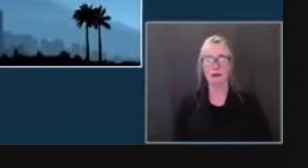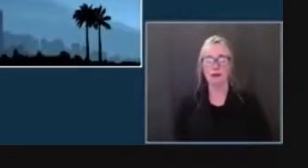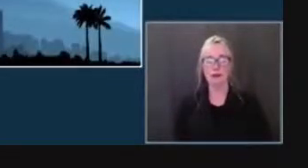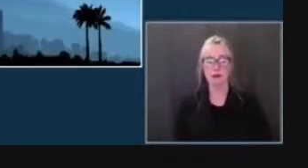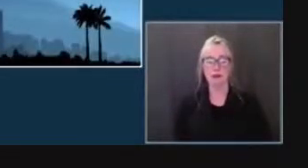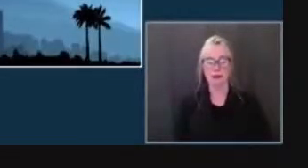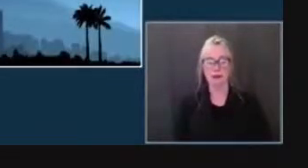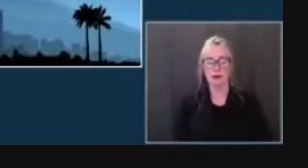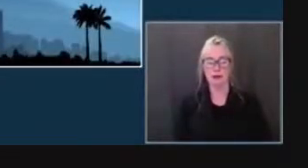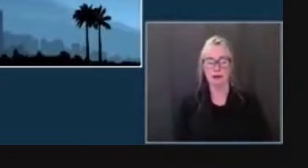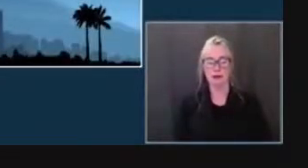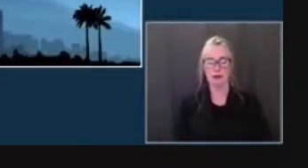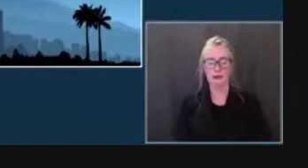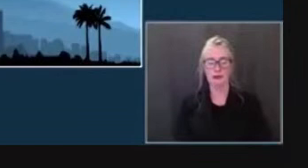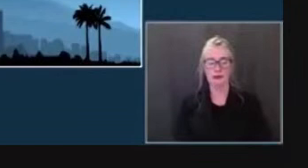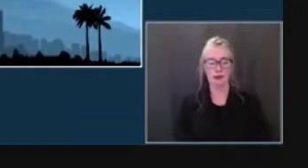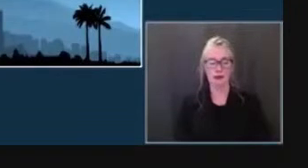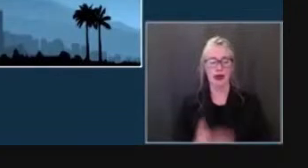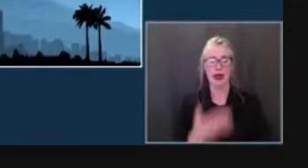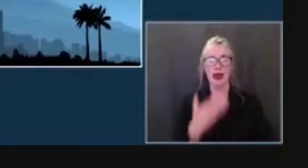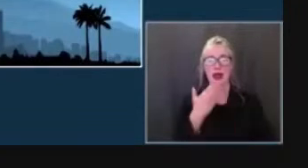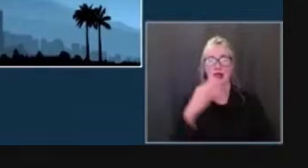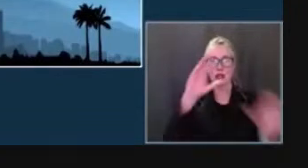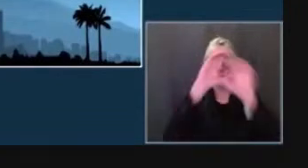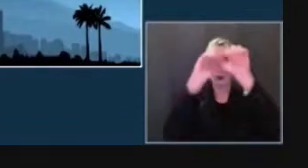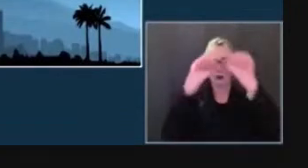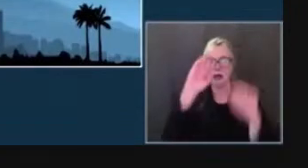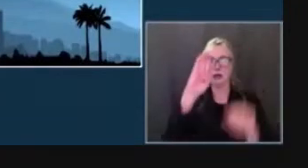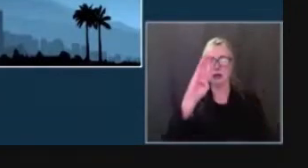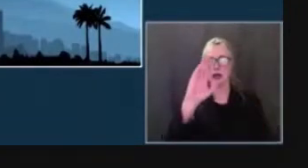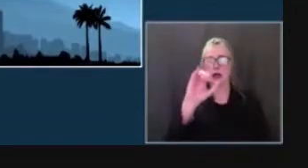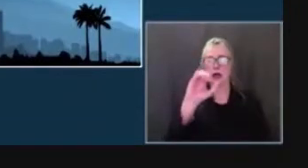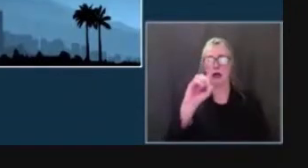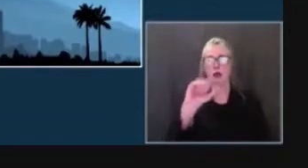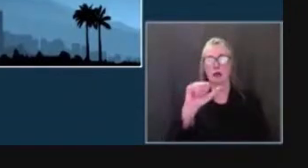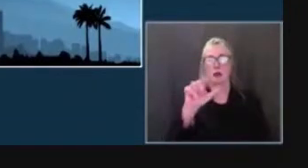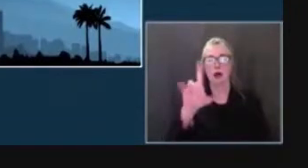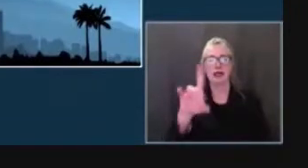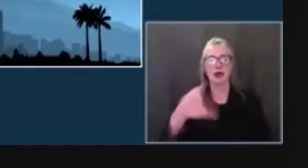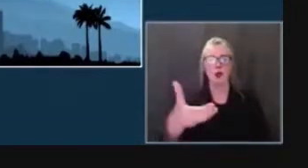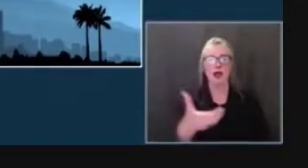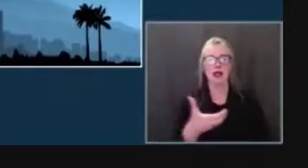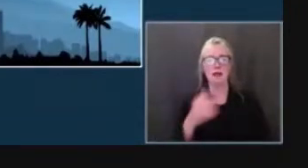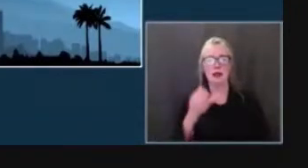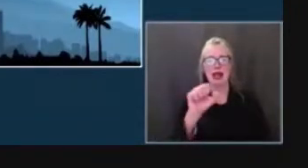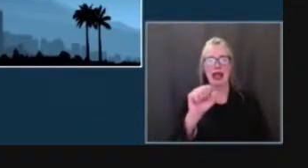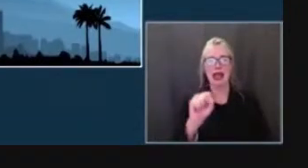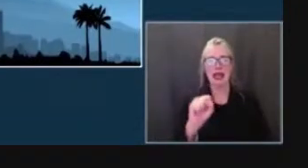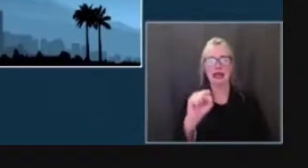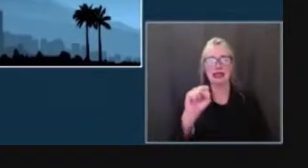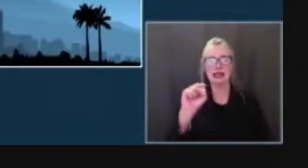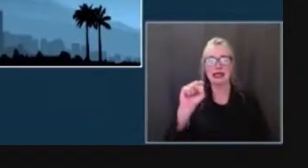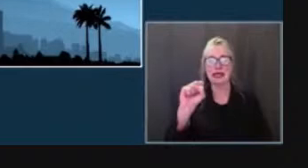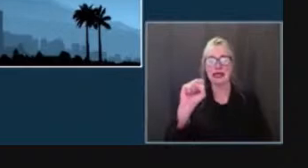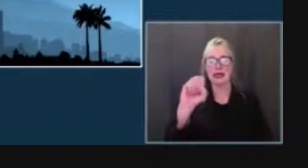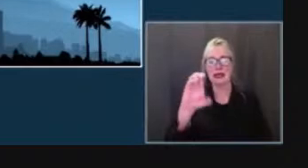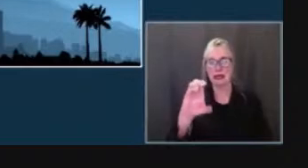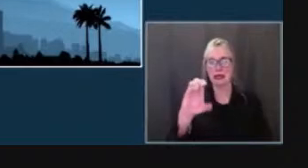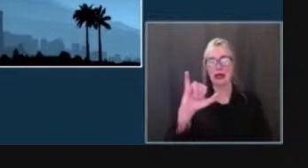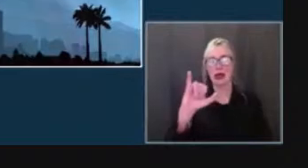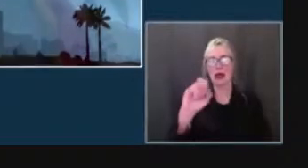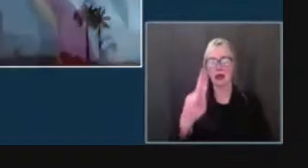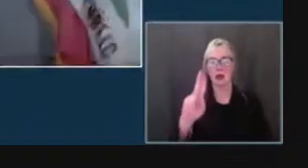Thank you, President Boyd. Please join me in welcoming SEIU California President David Huerta.